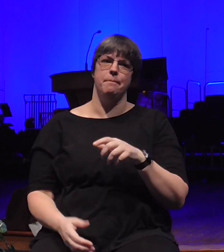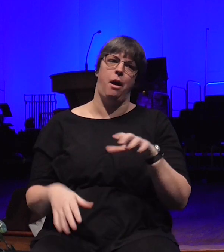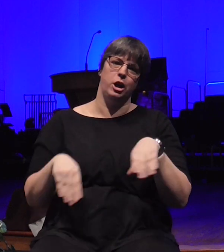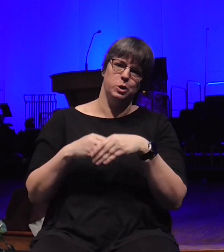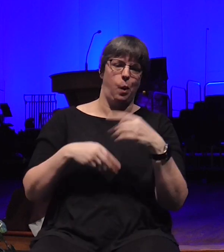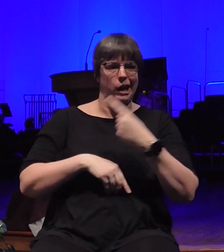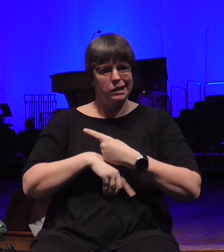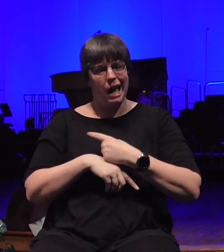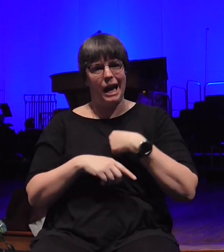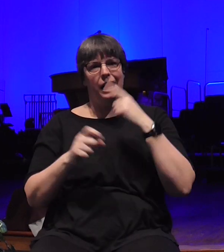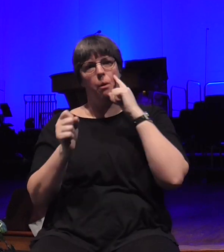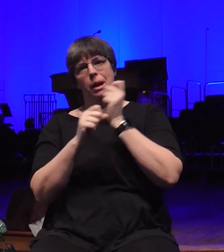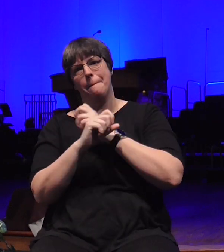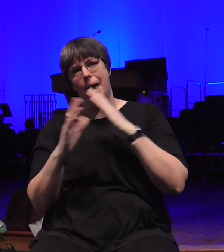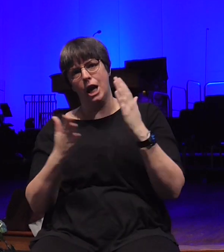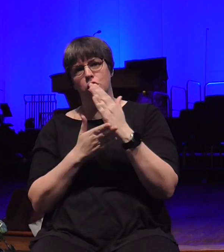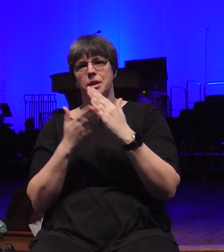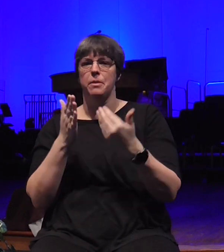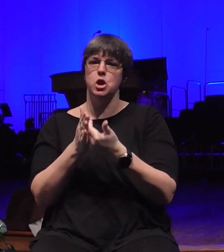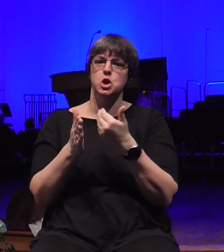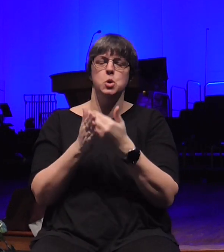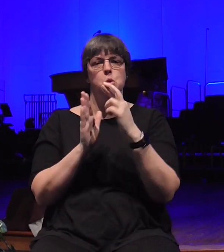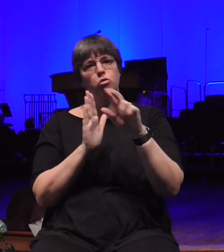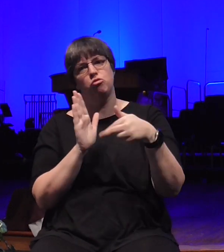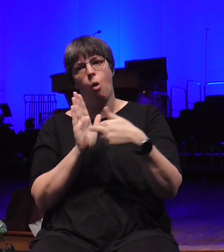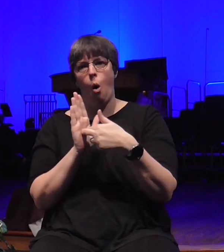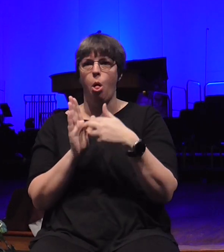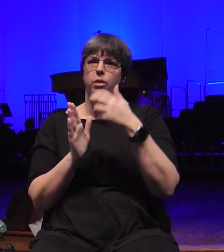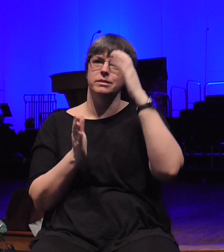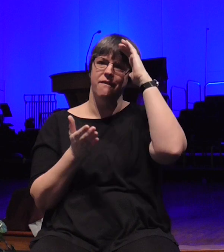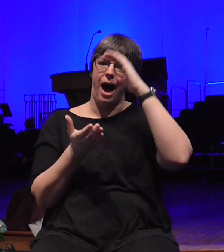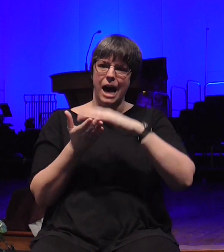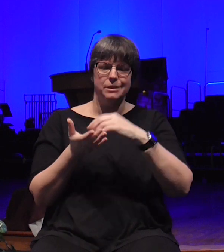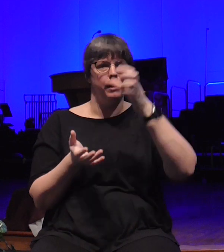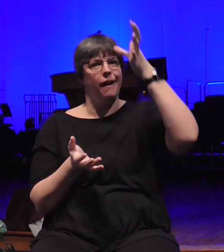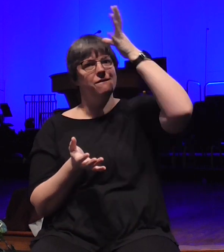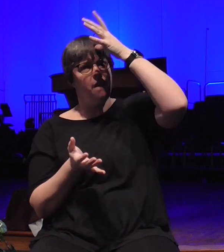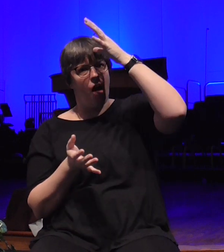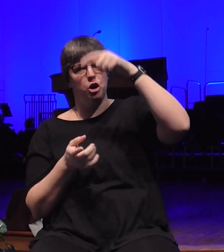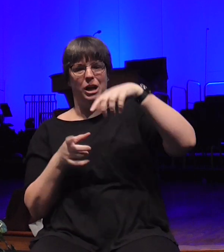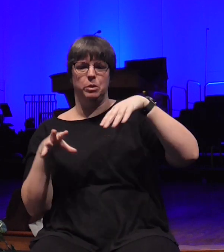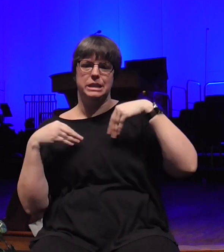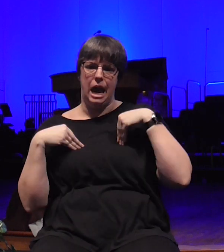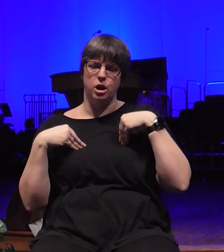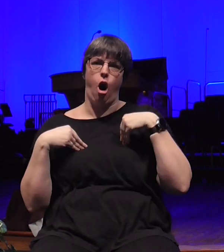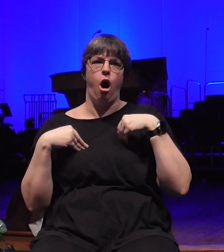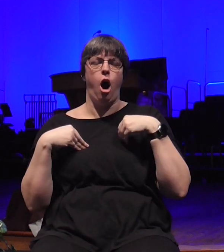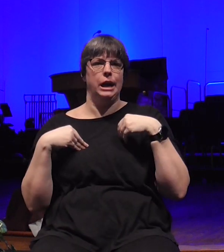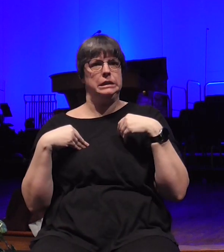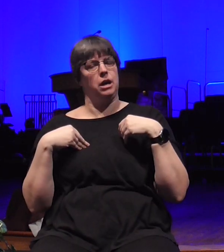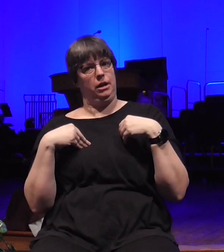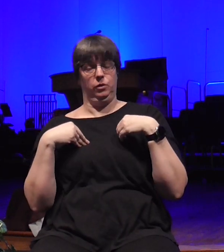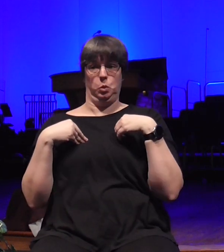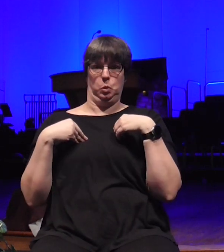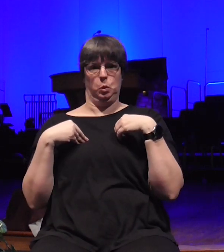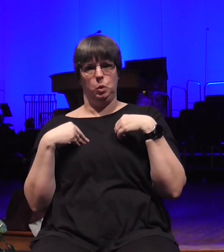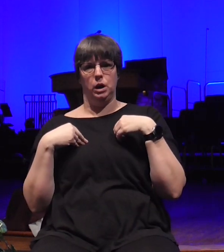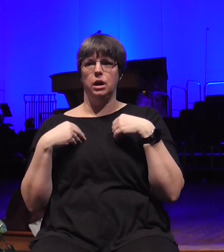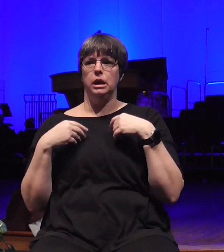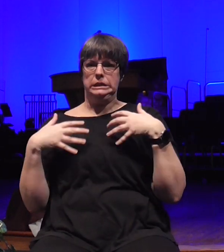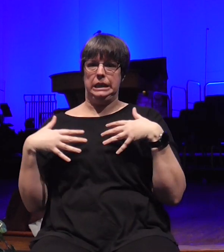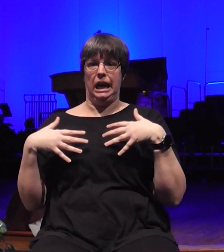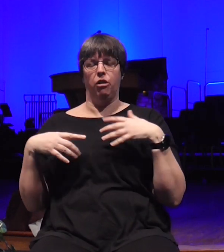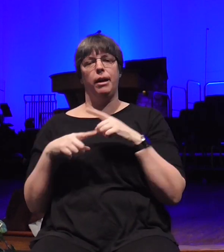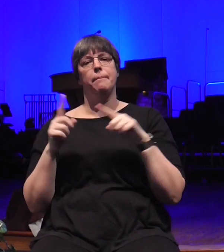and that I had imagined that some of these new roles of husband, father that he would be assuming could seem intimidating. And so I wrote